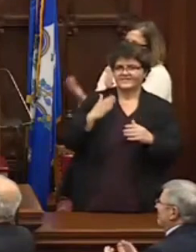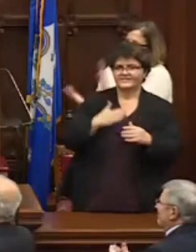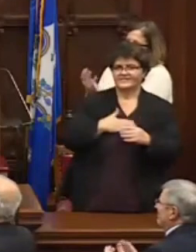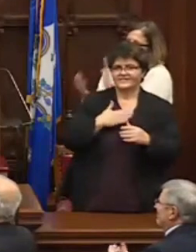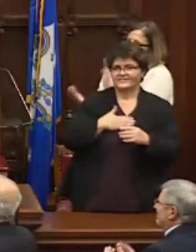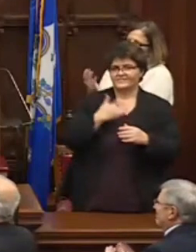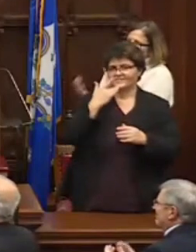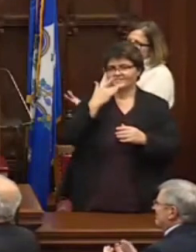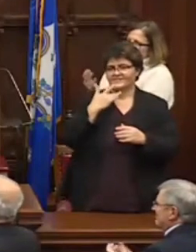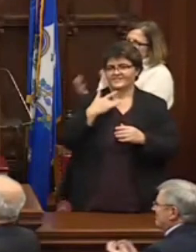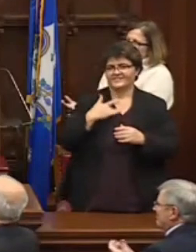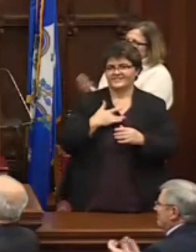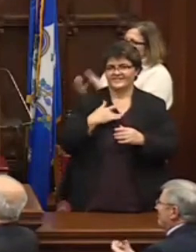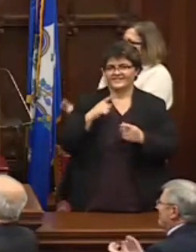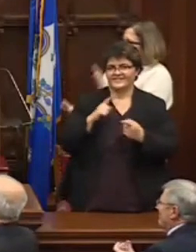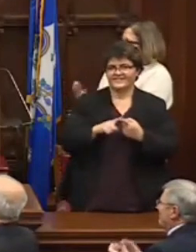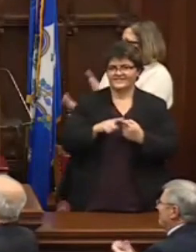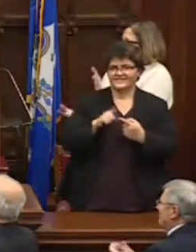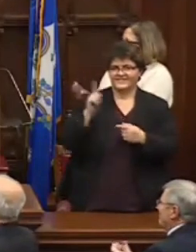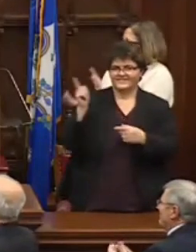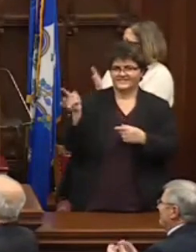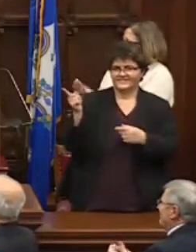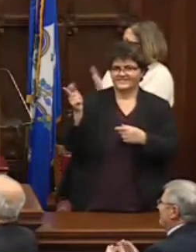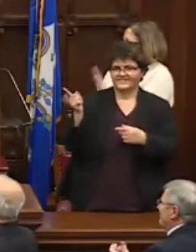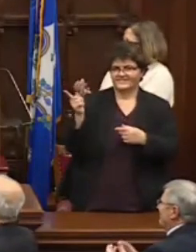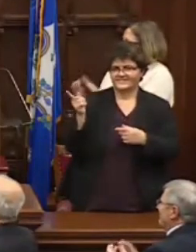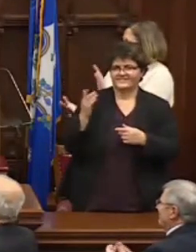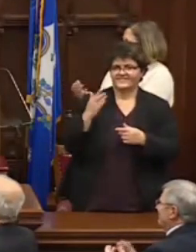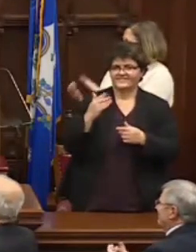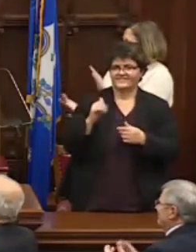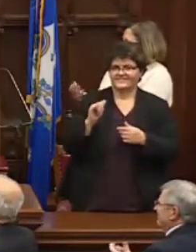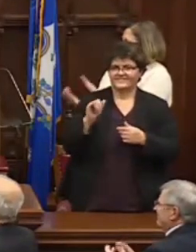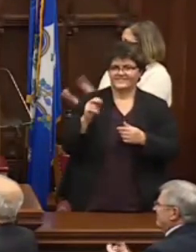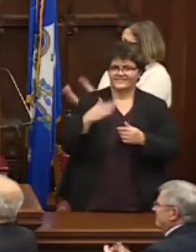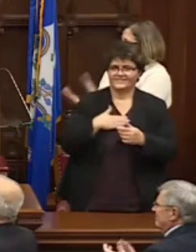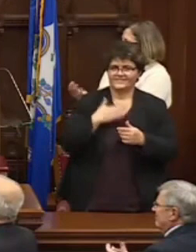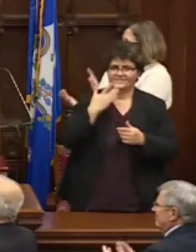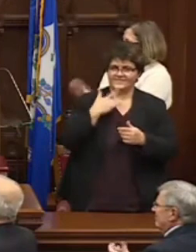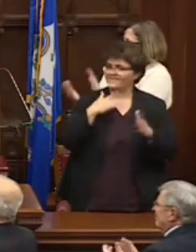Happy birthday to you.